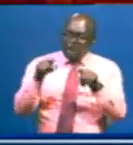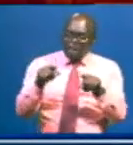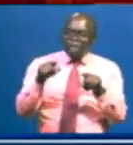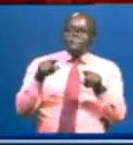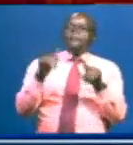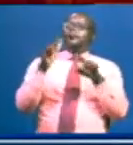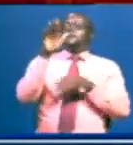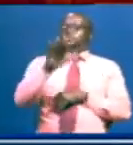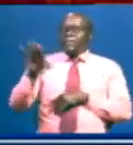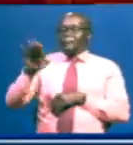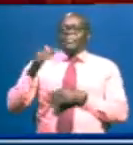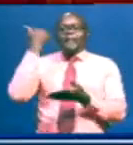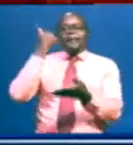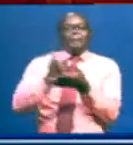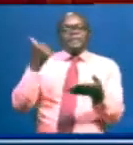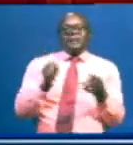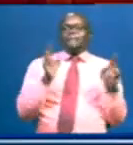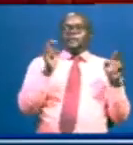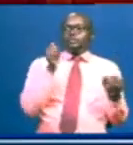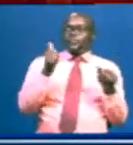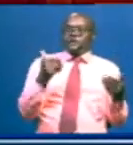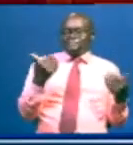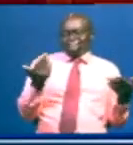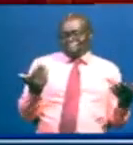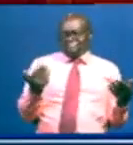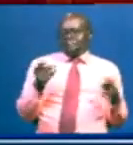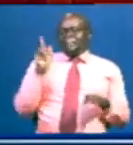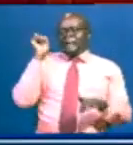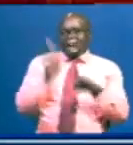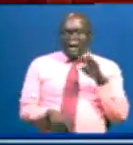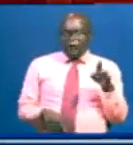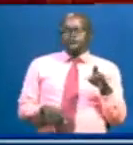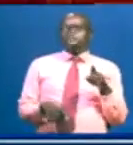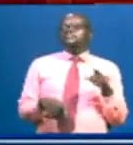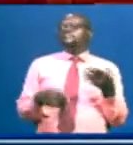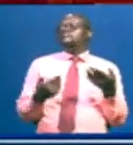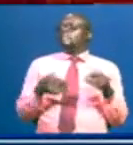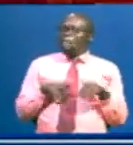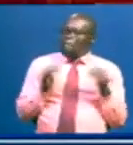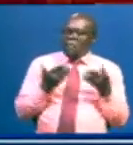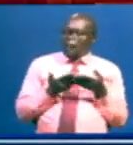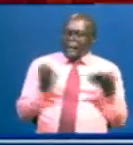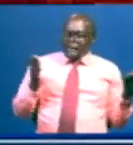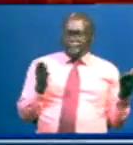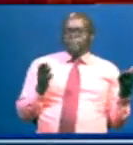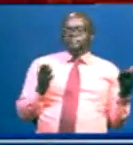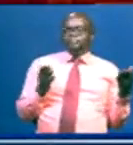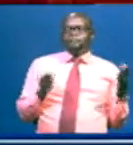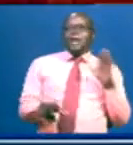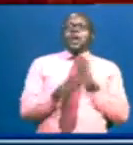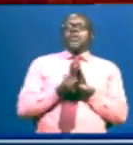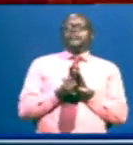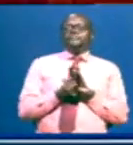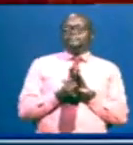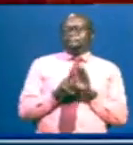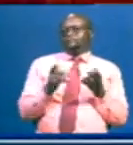and rubber stamp on issues which cannot be able to withstand any form of litigation?